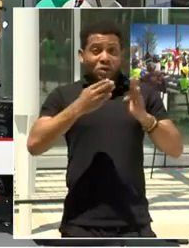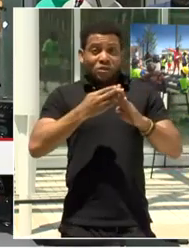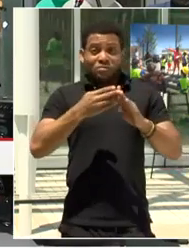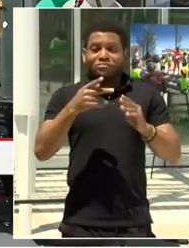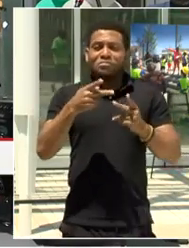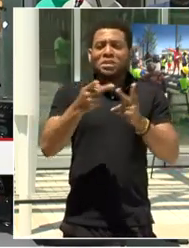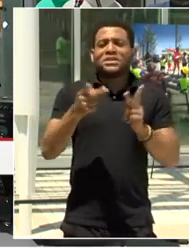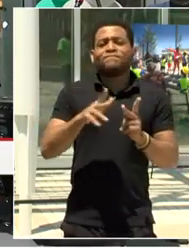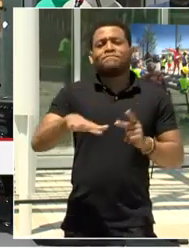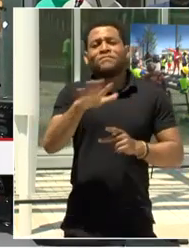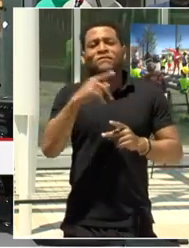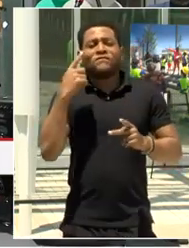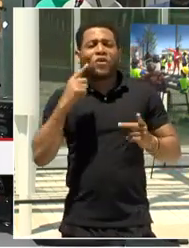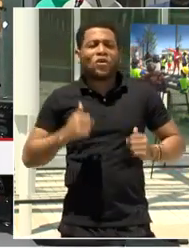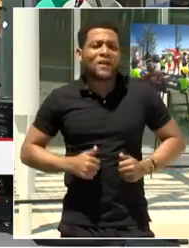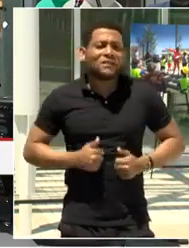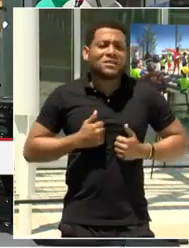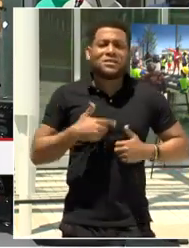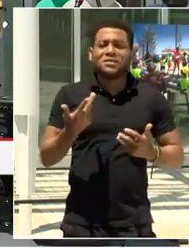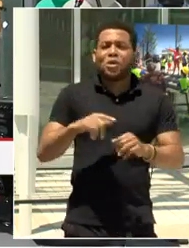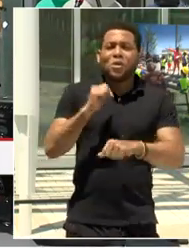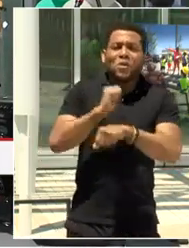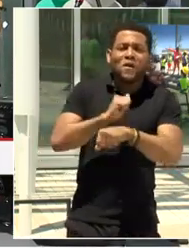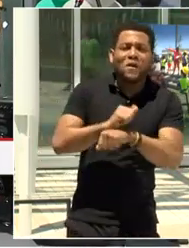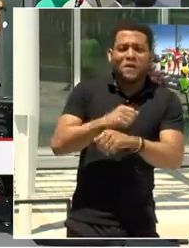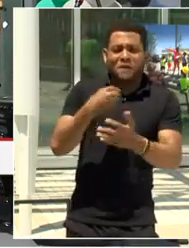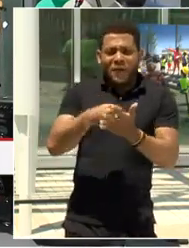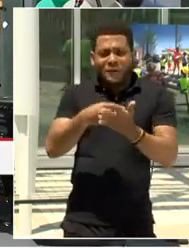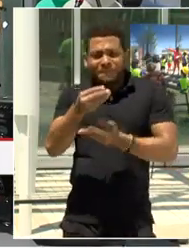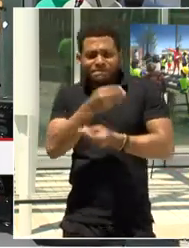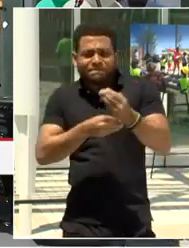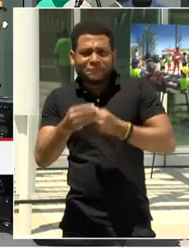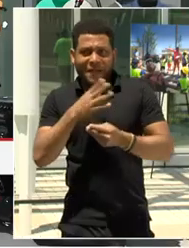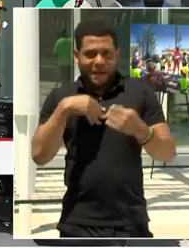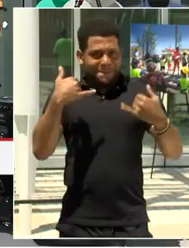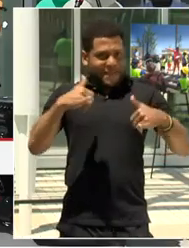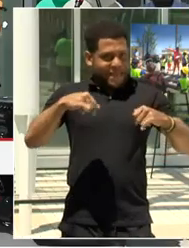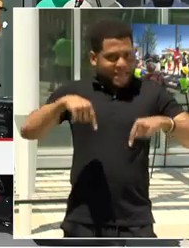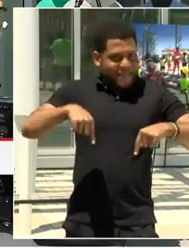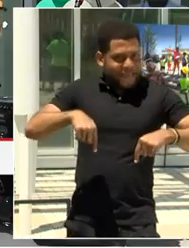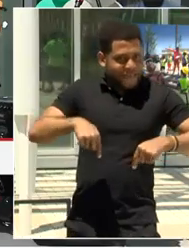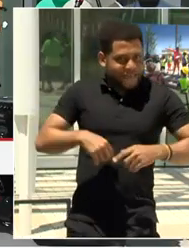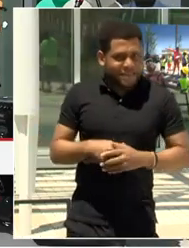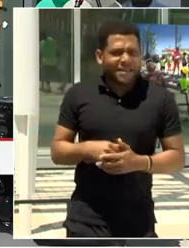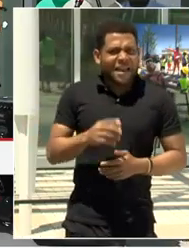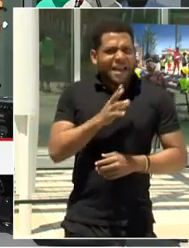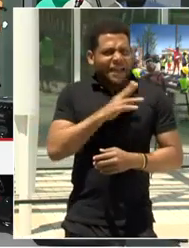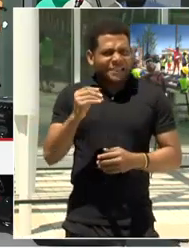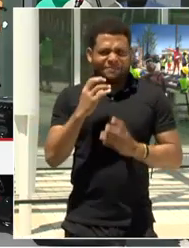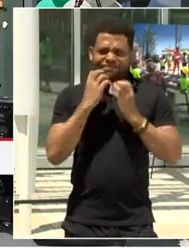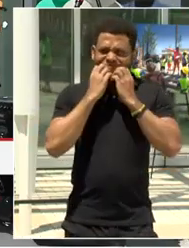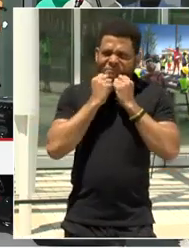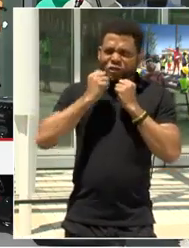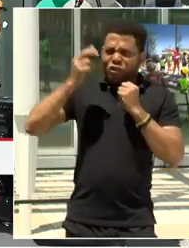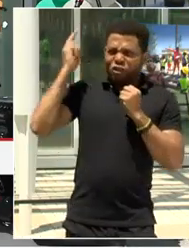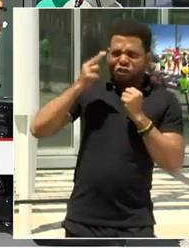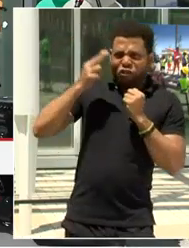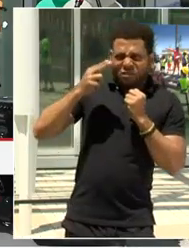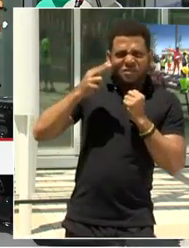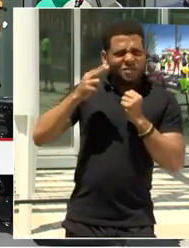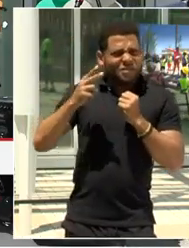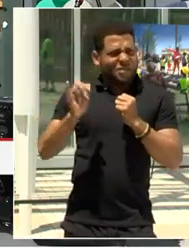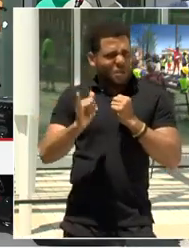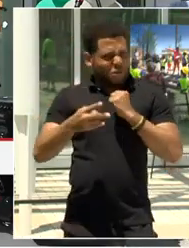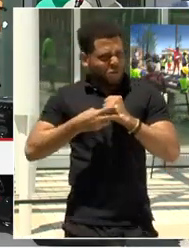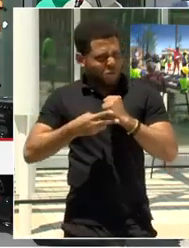shop, and play, while also preserving the rich history on this site. As with many other